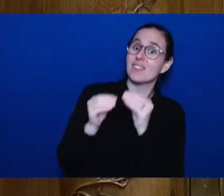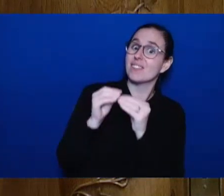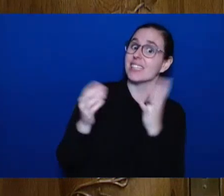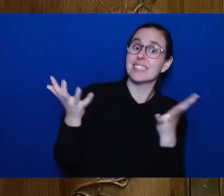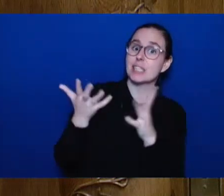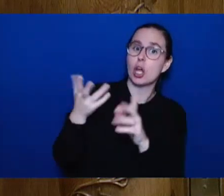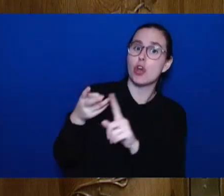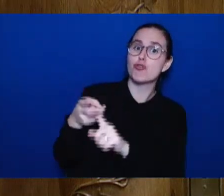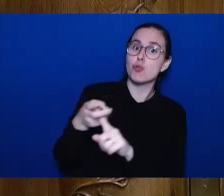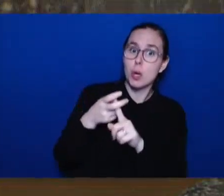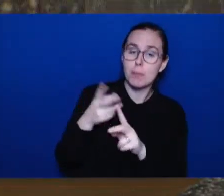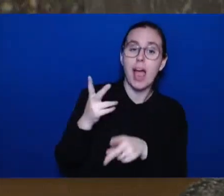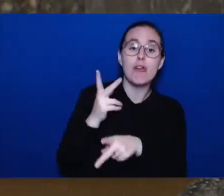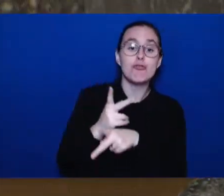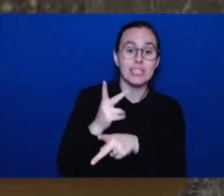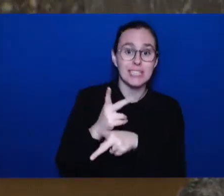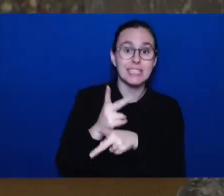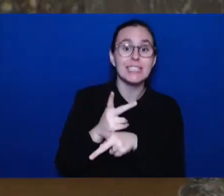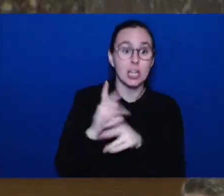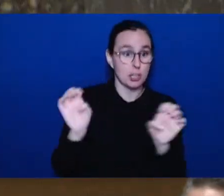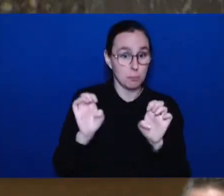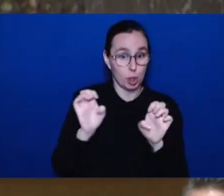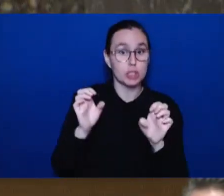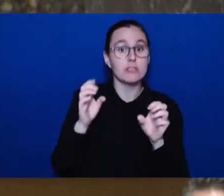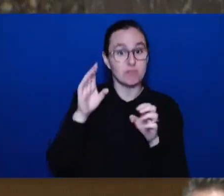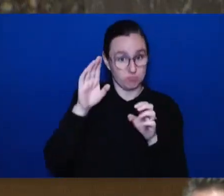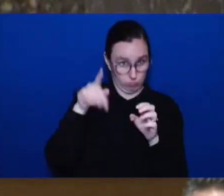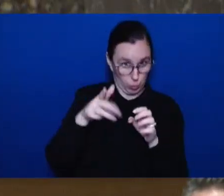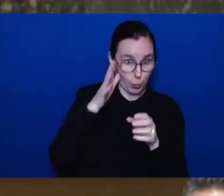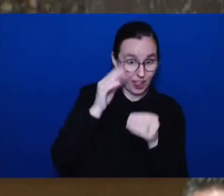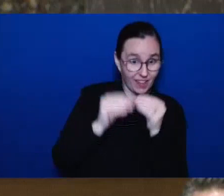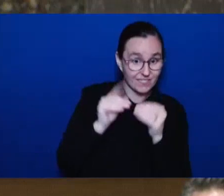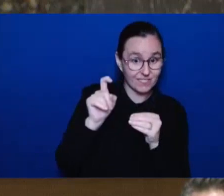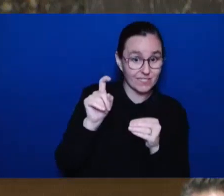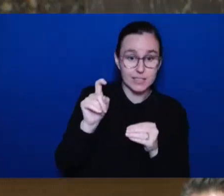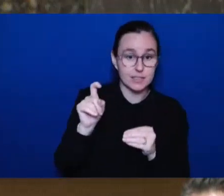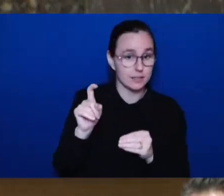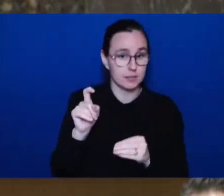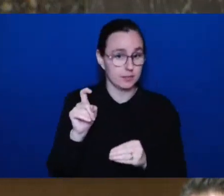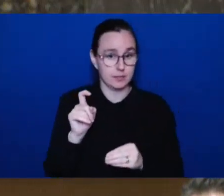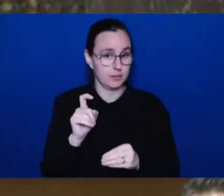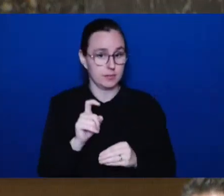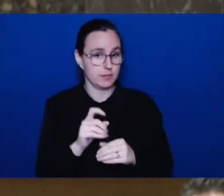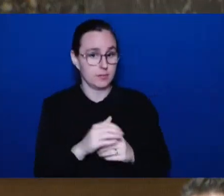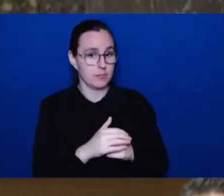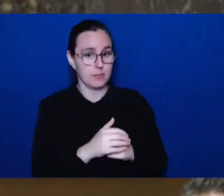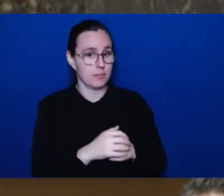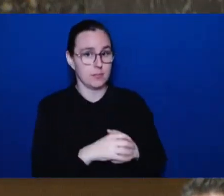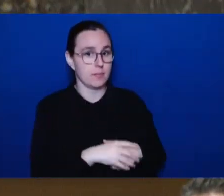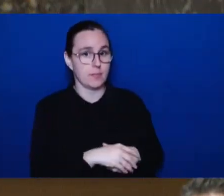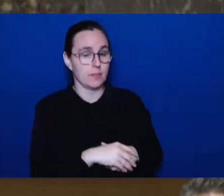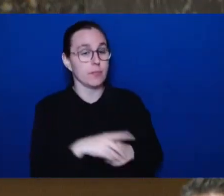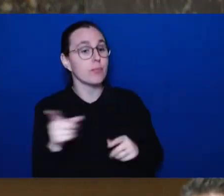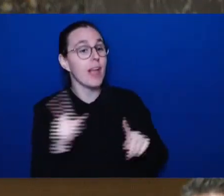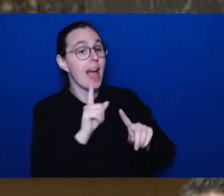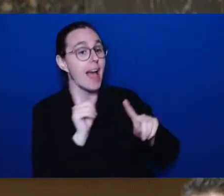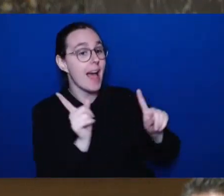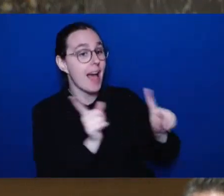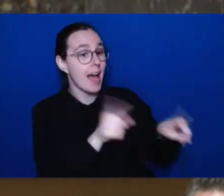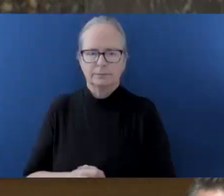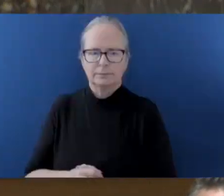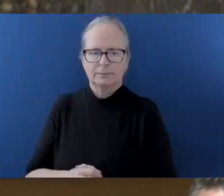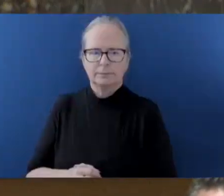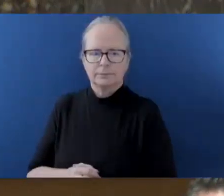Forests. Thank you very much, Mr. Speaker. There's no doubt, as I mentioned, this season was a very tough fire season. We saw the deaths of